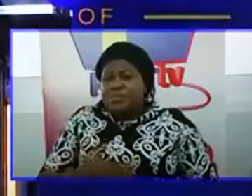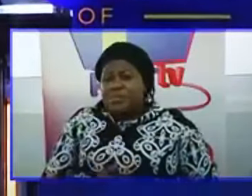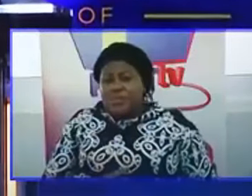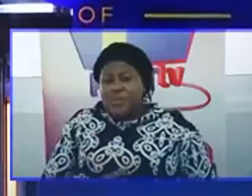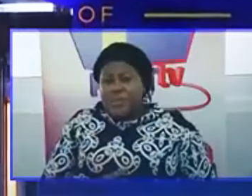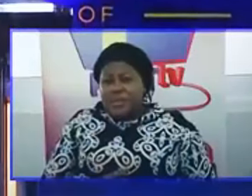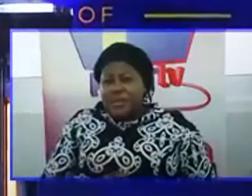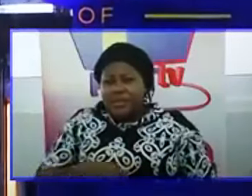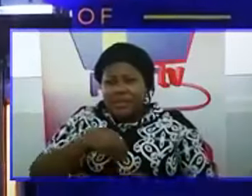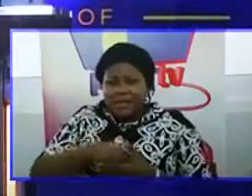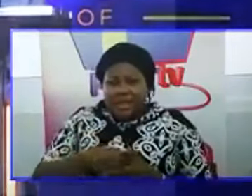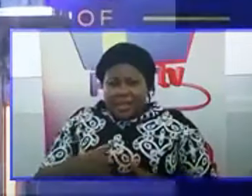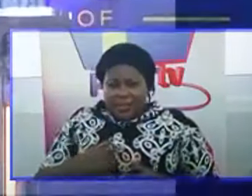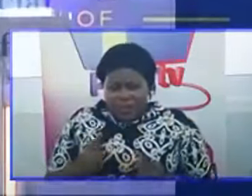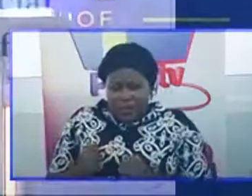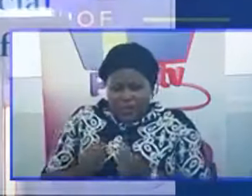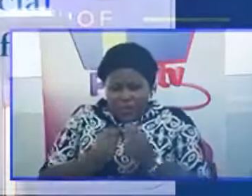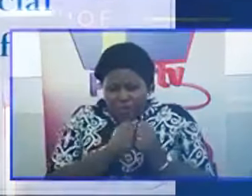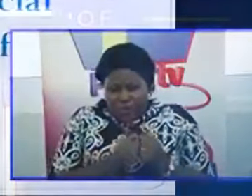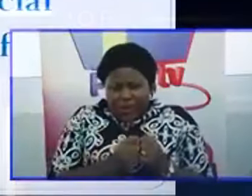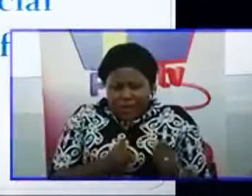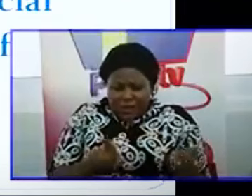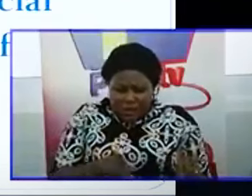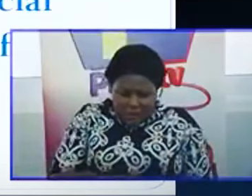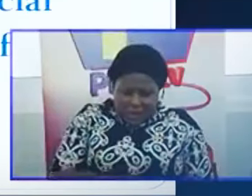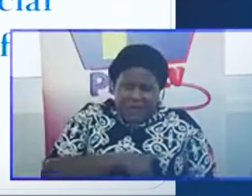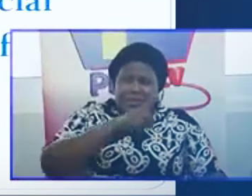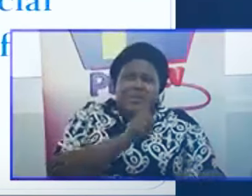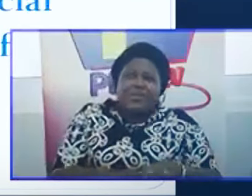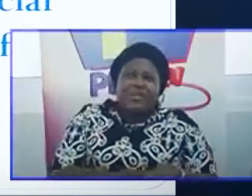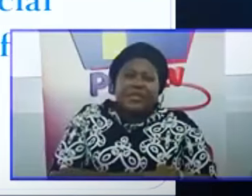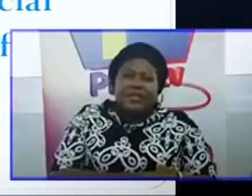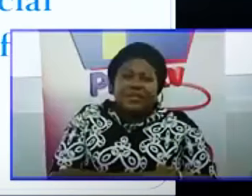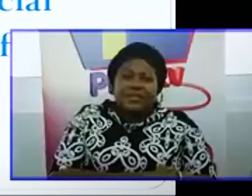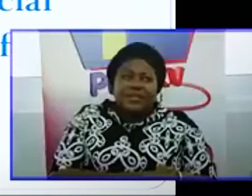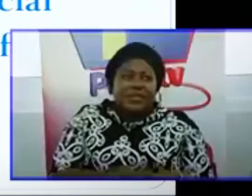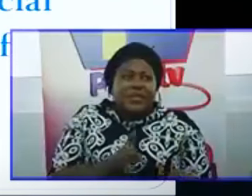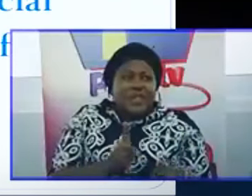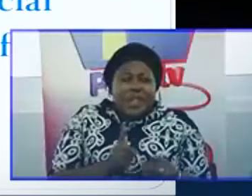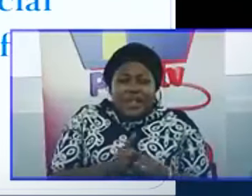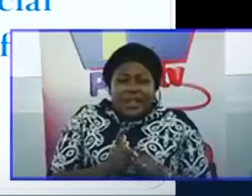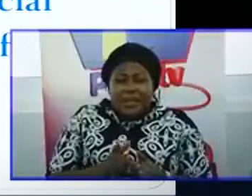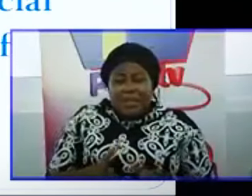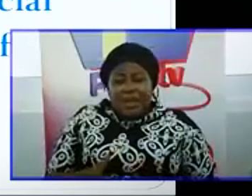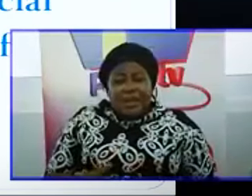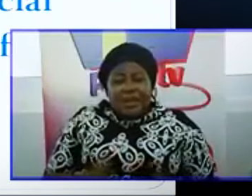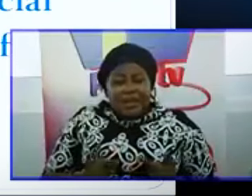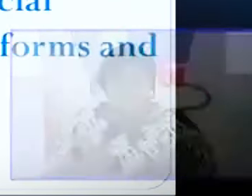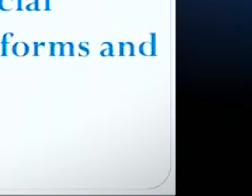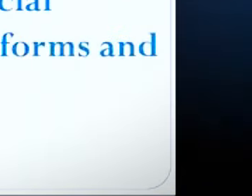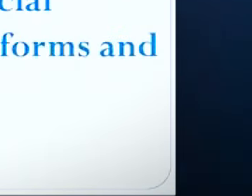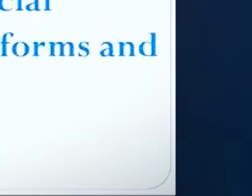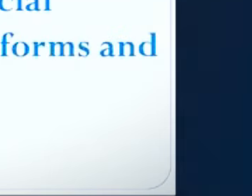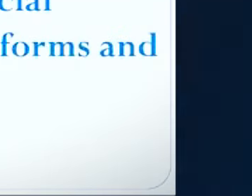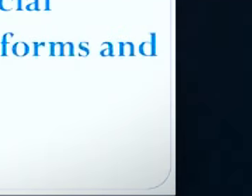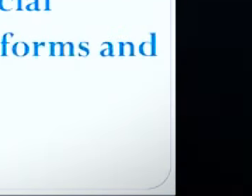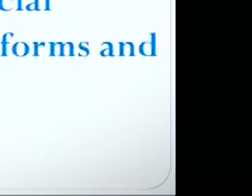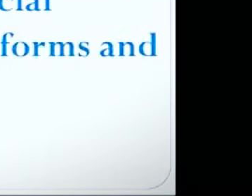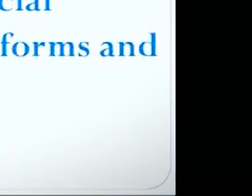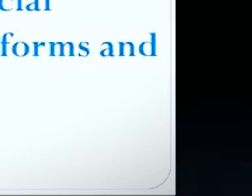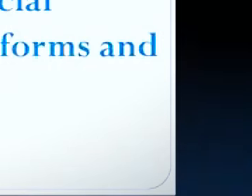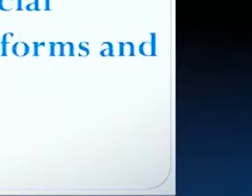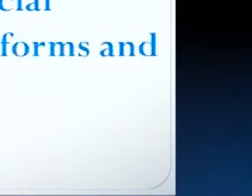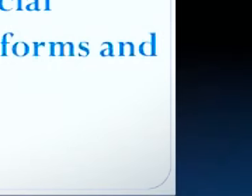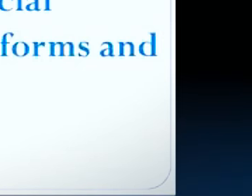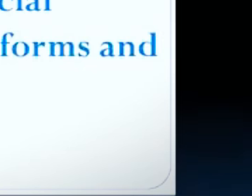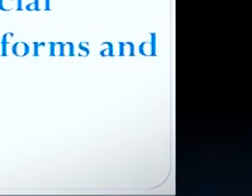together at the same time, with one complete life cycle, with same attitude, same